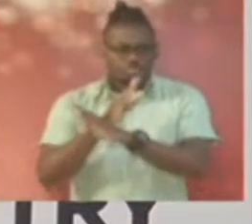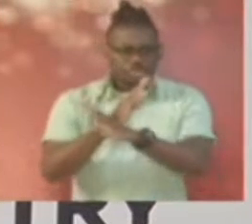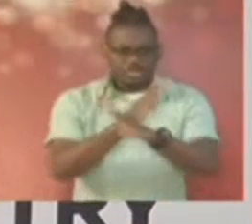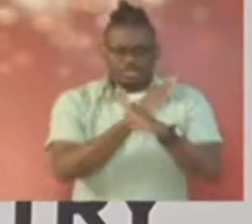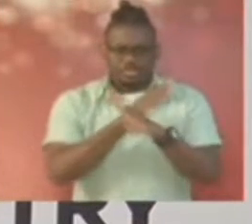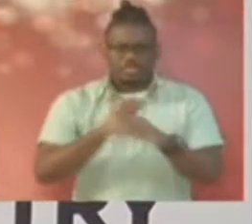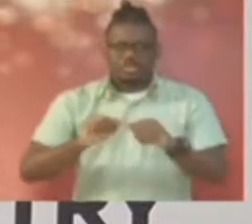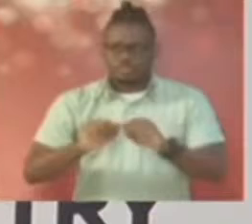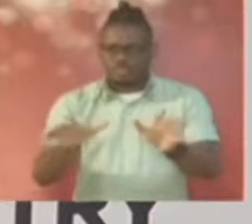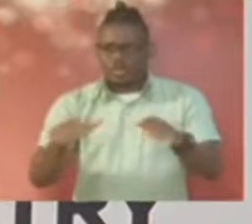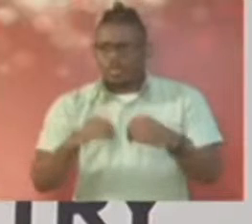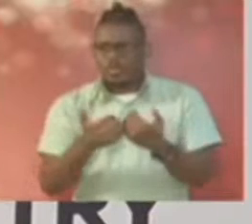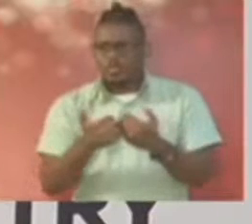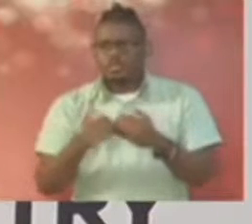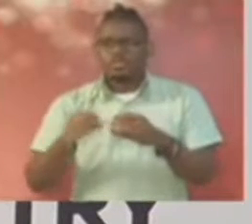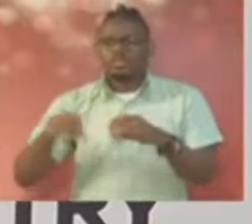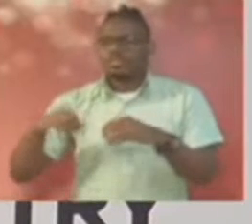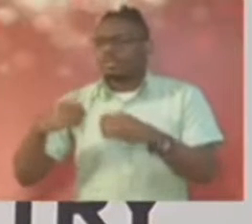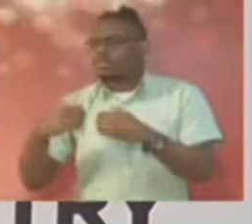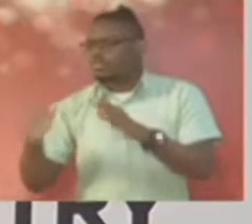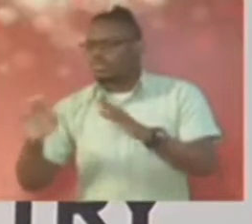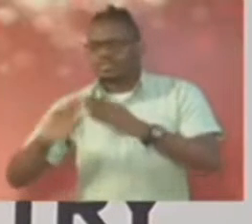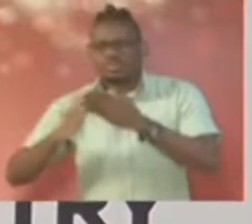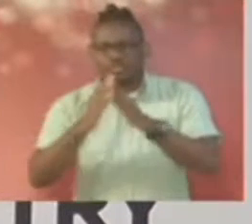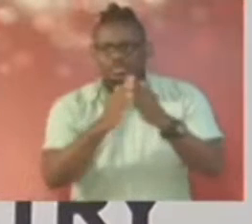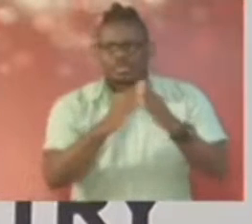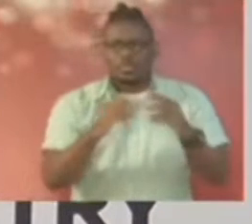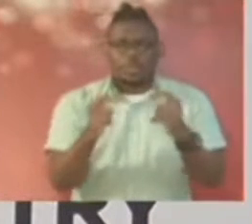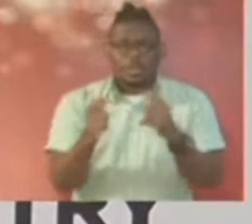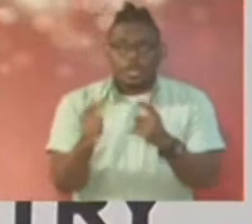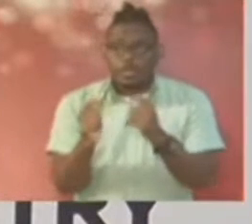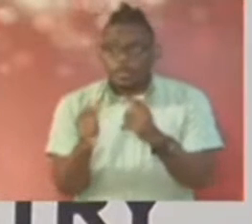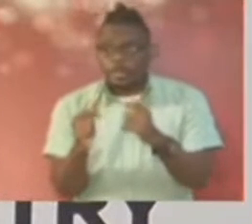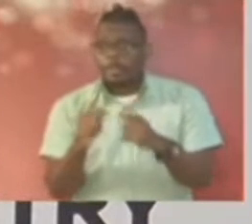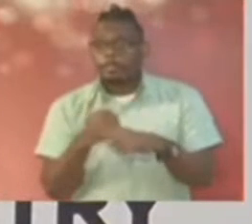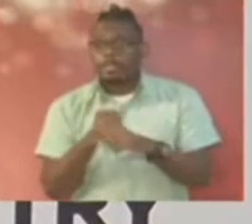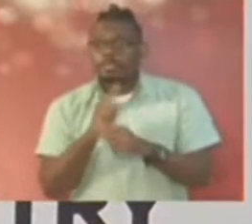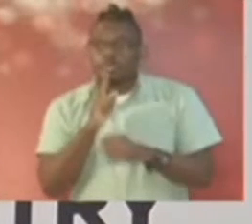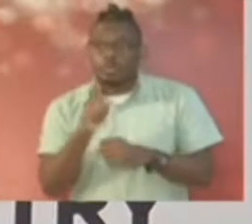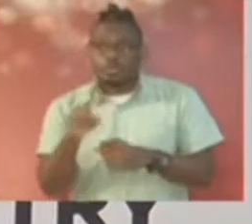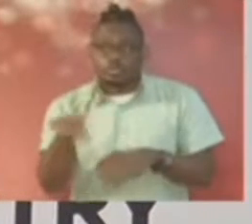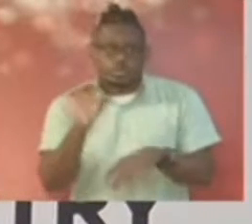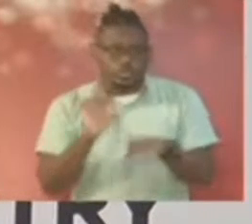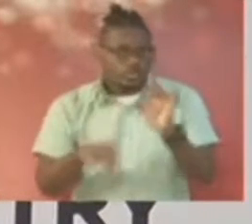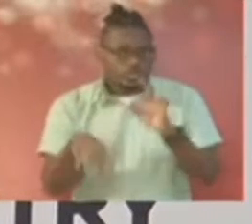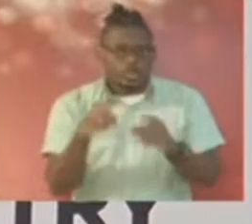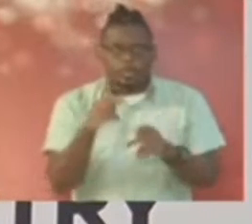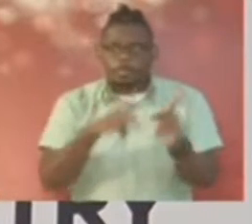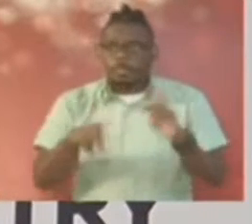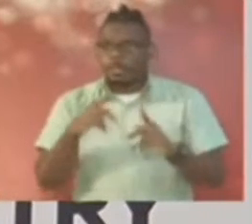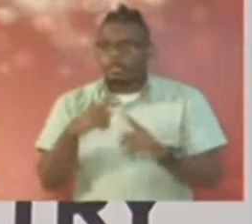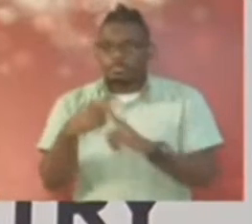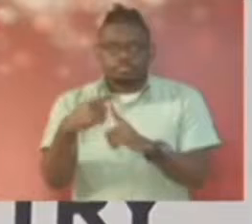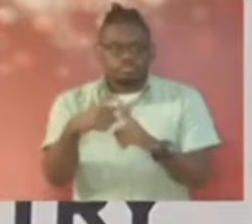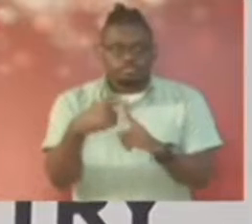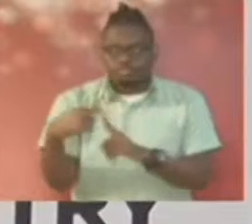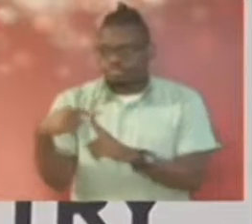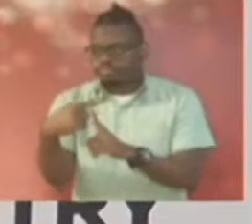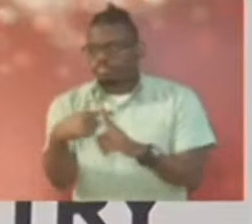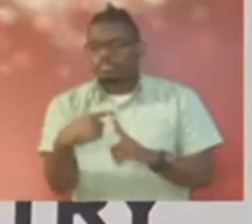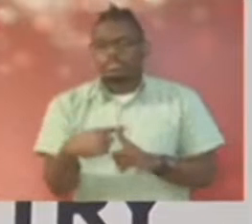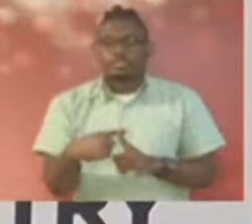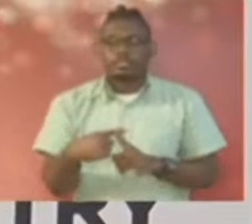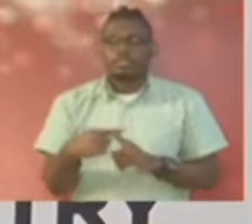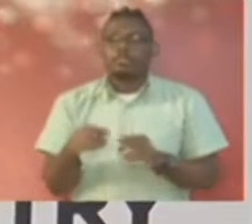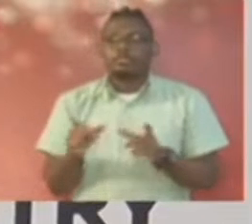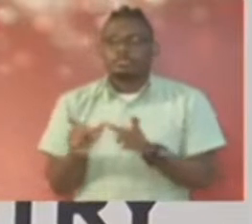as quickly as we can to ensure that we are picking up all the cases of viral illness that are indeed COVID-19, isolating those